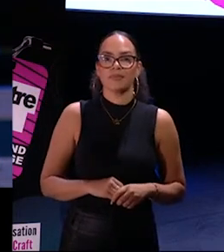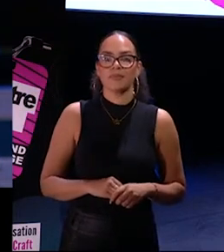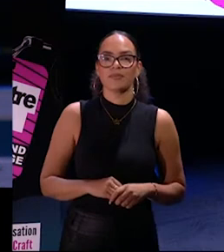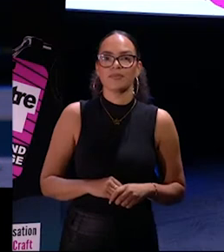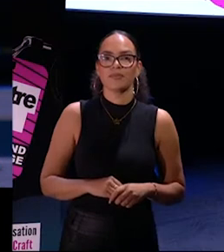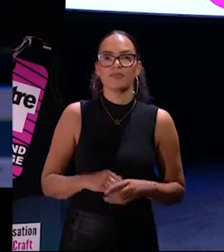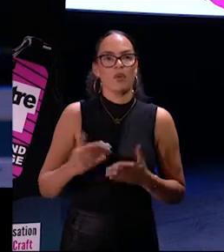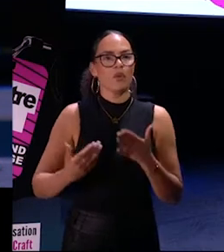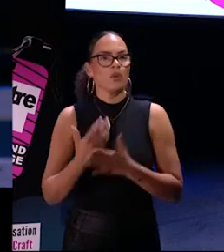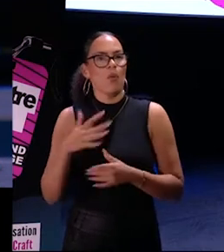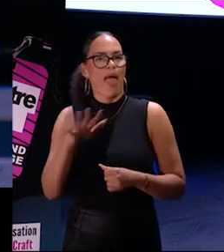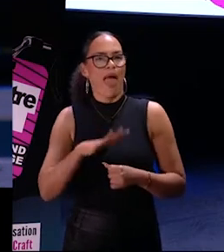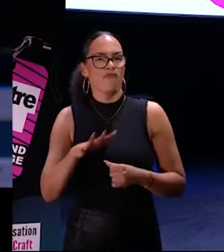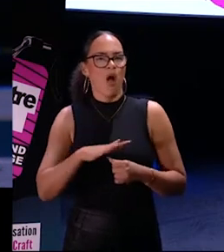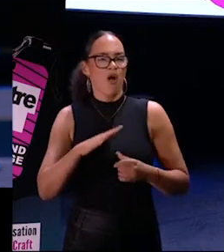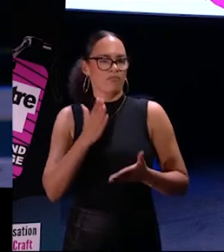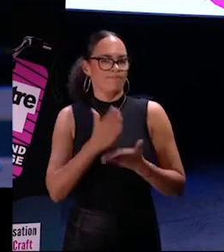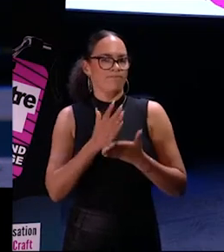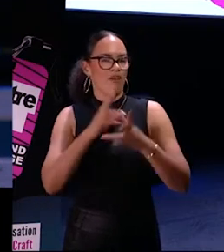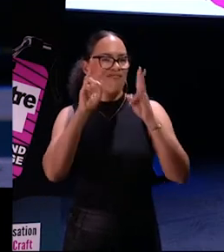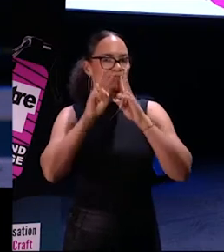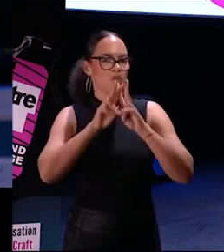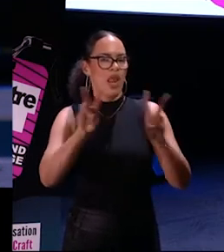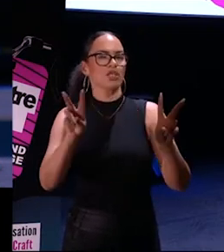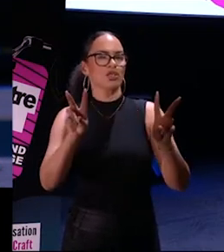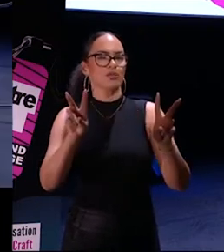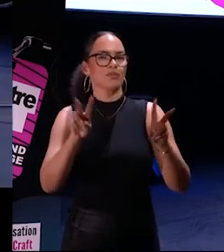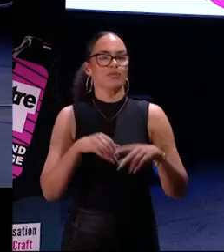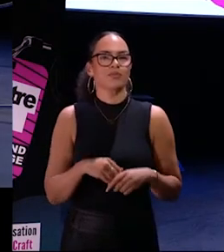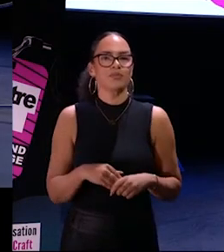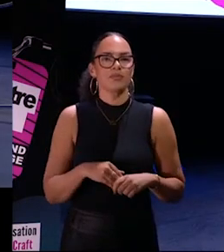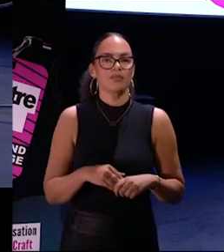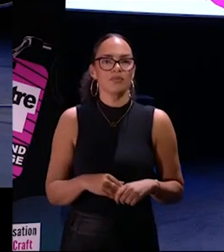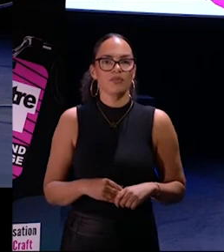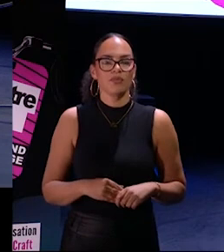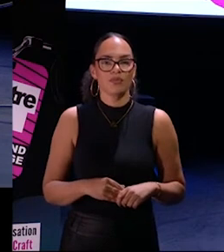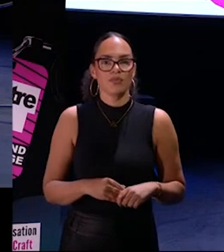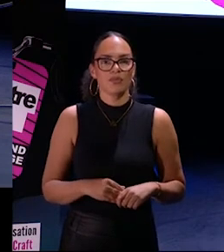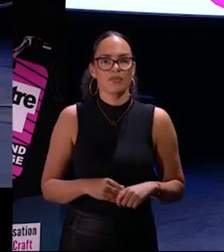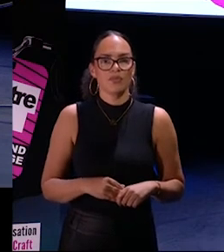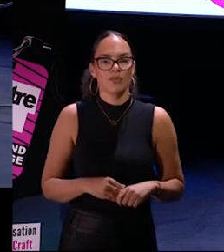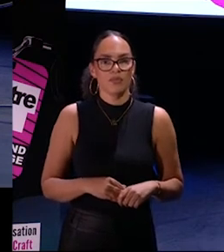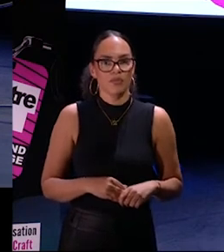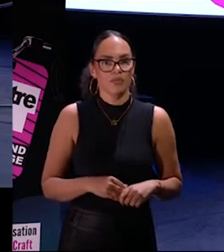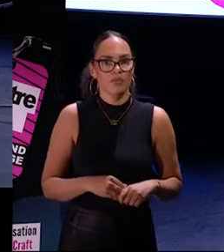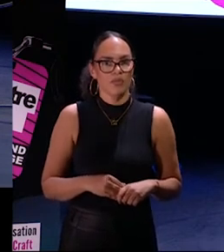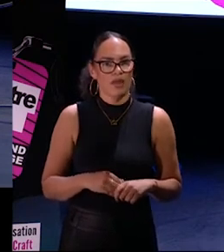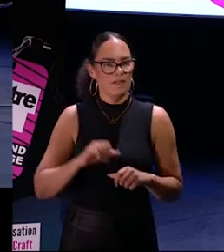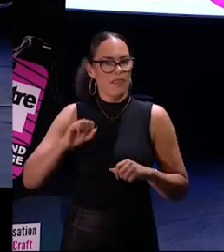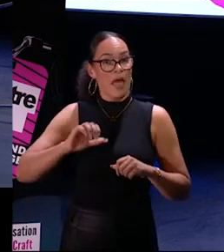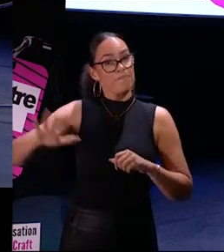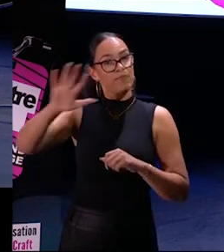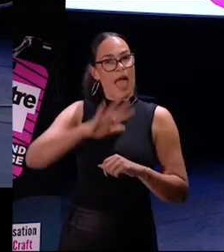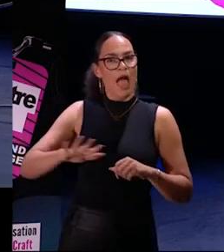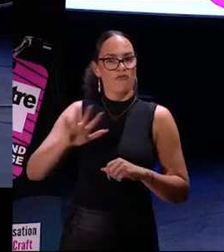we're looking at greatly is visualization, lighting visualization. So that's a whole area which we are very,